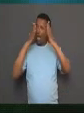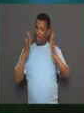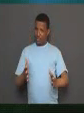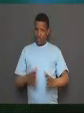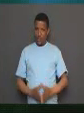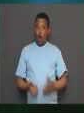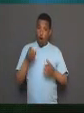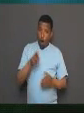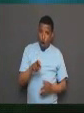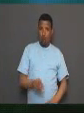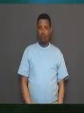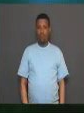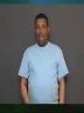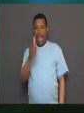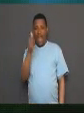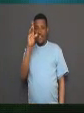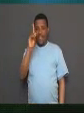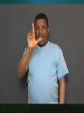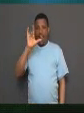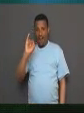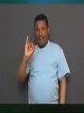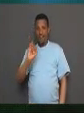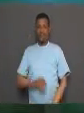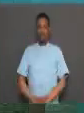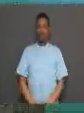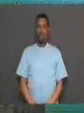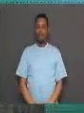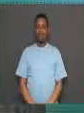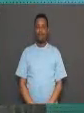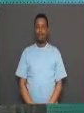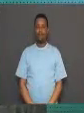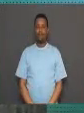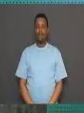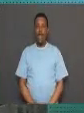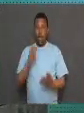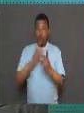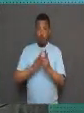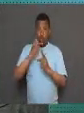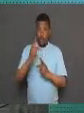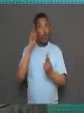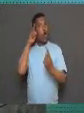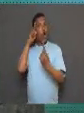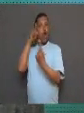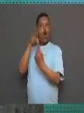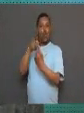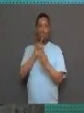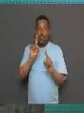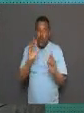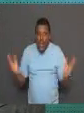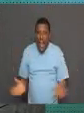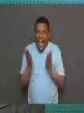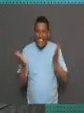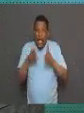Industrialization, or ADLI. The project's goal is to